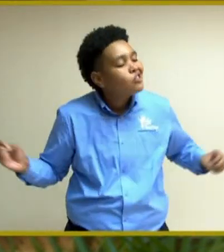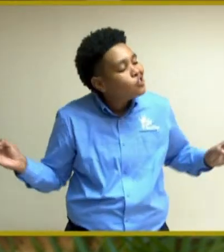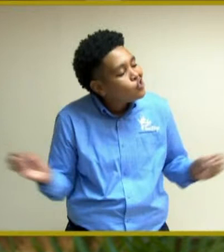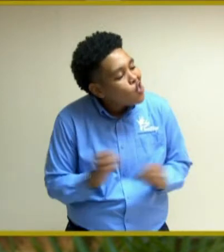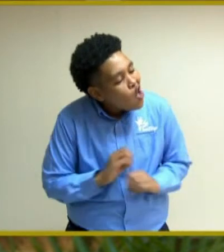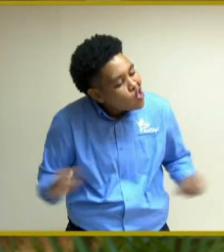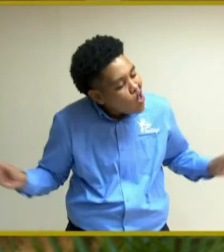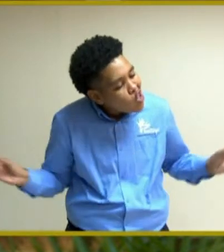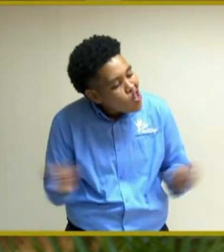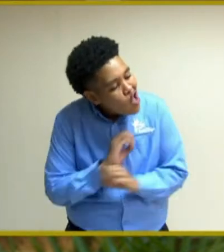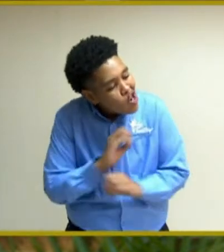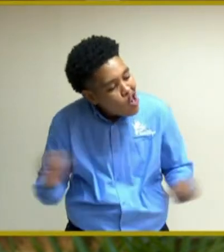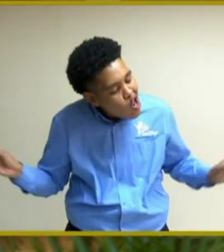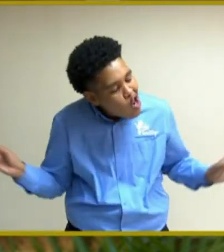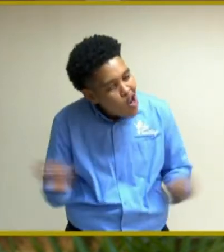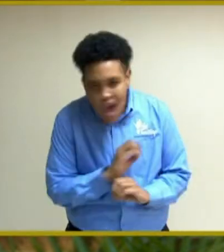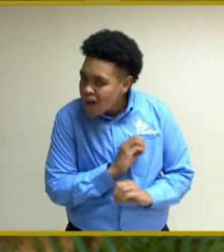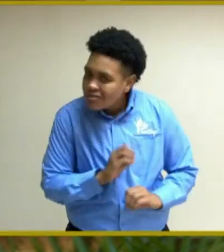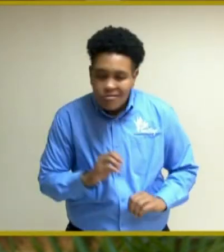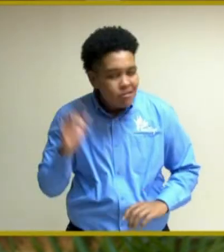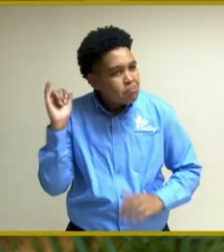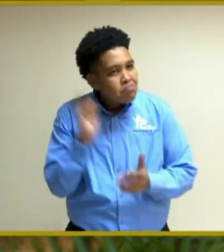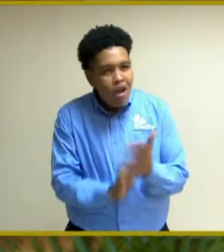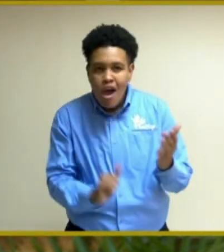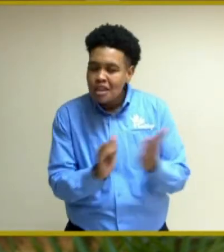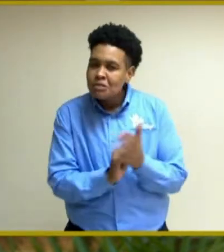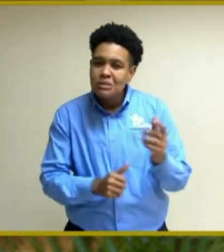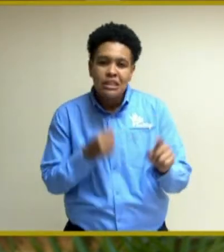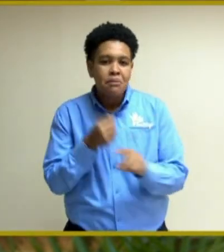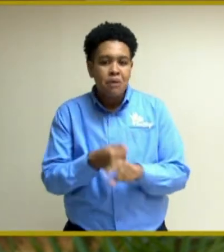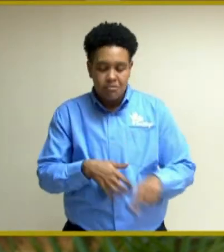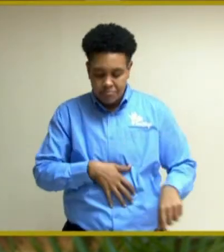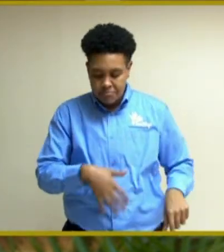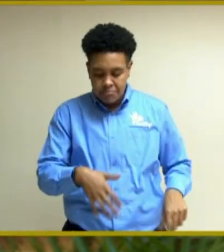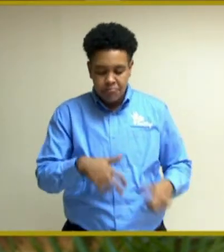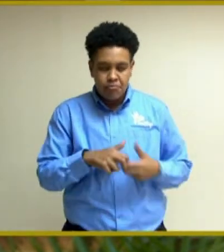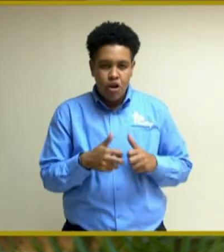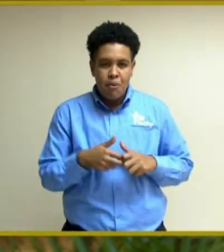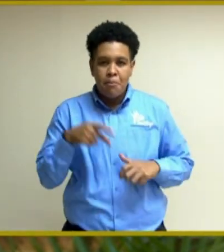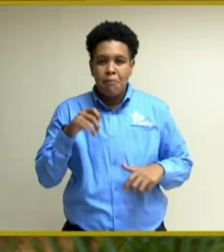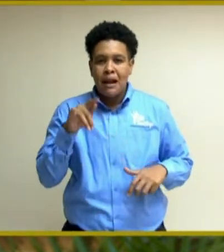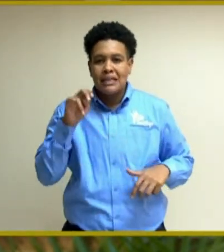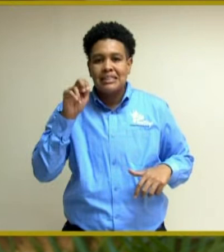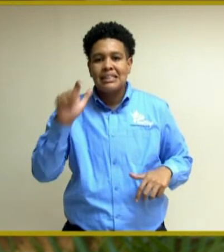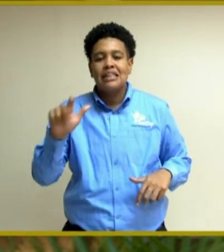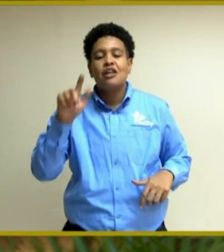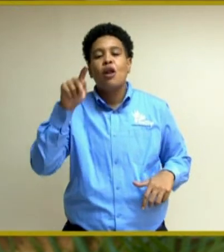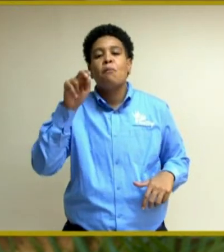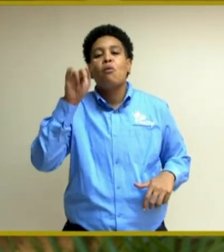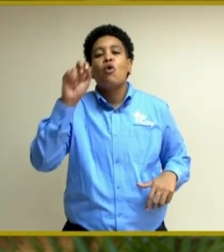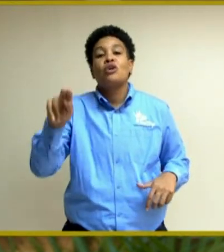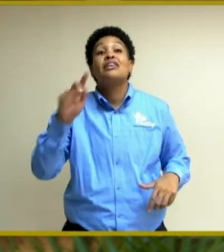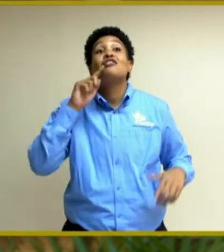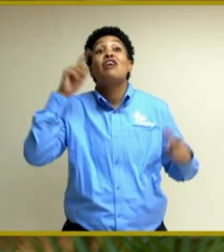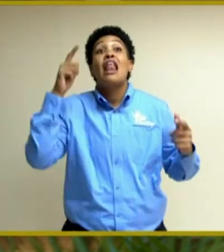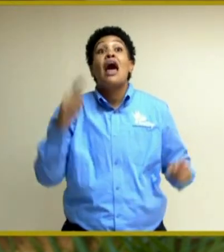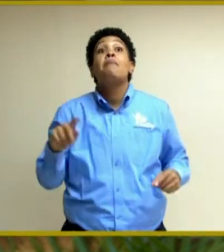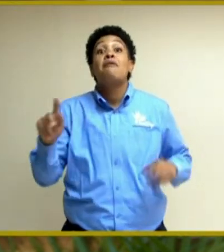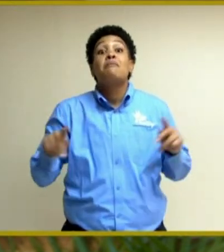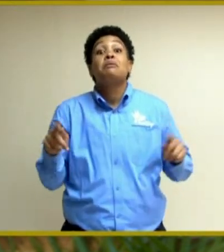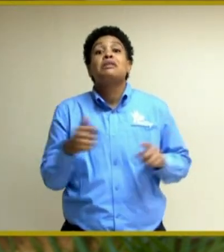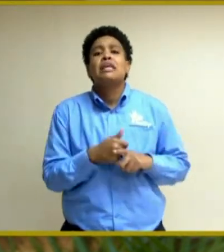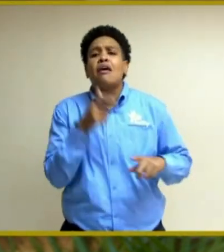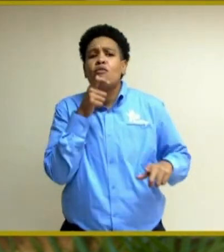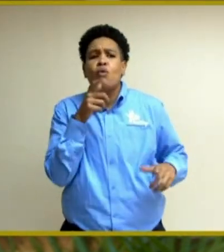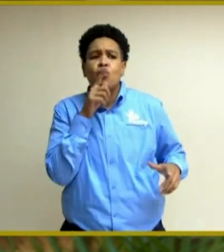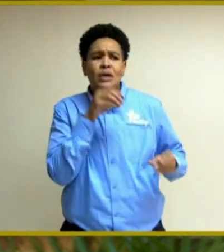that could affect this placental protein. There has indeed been cases of persons who were